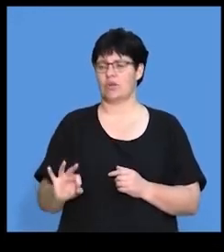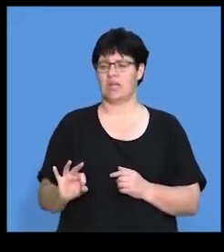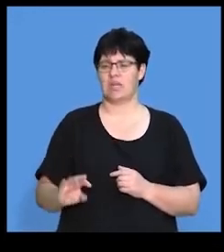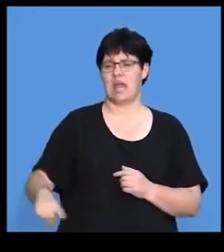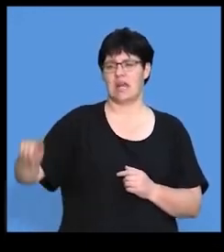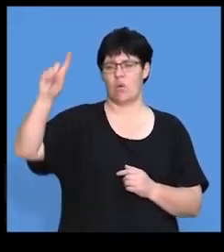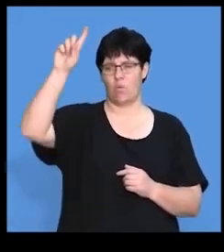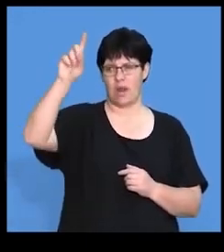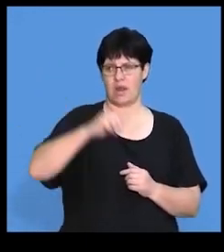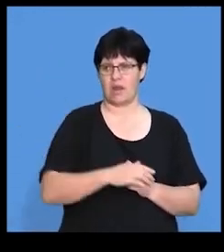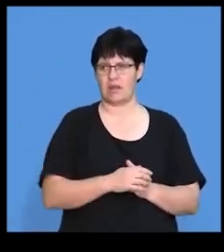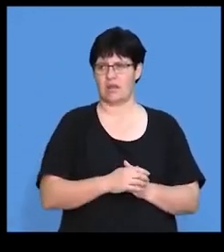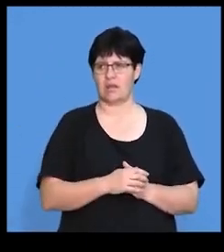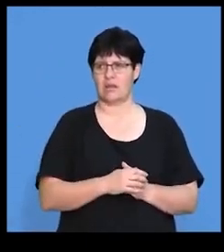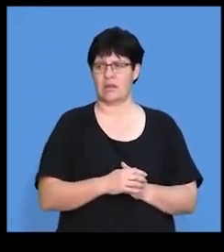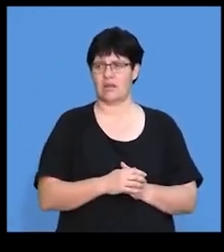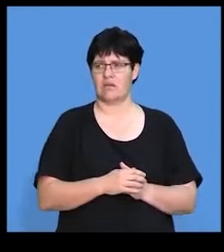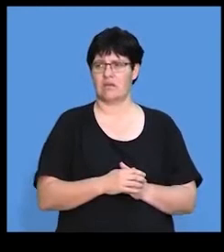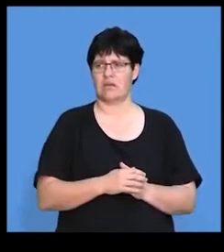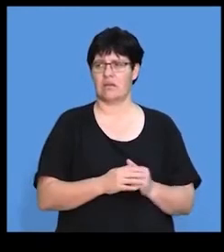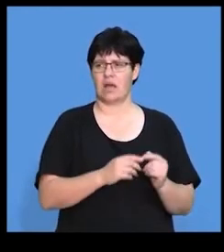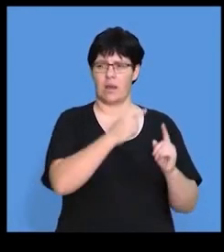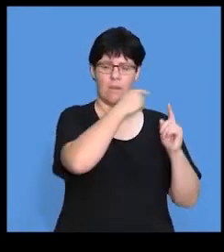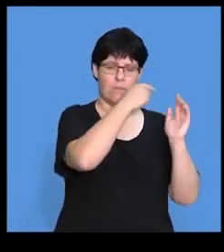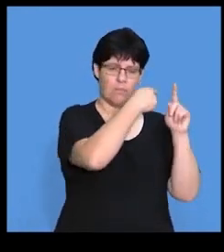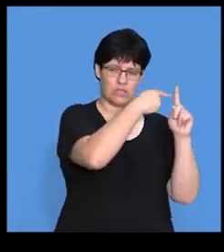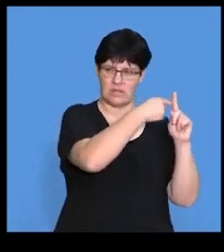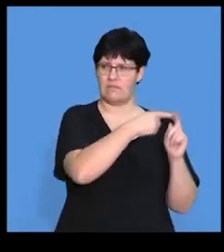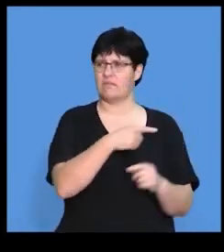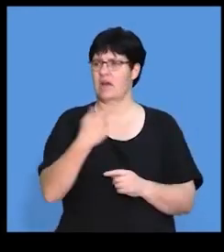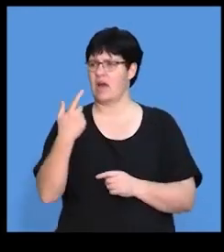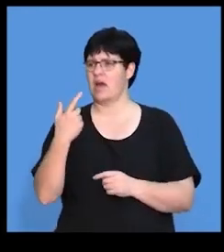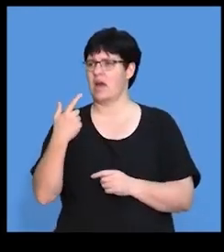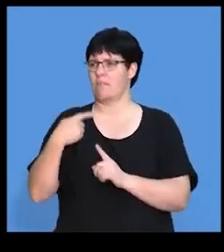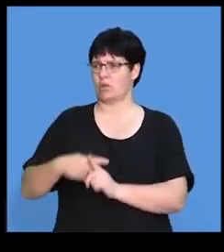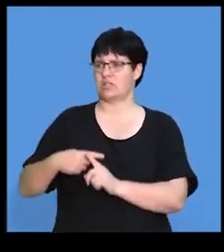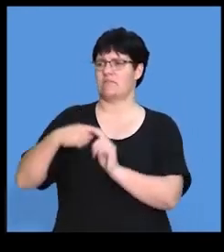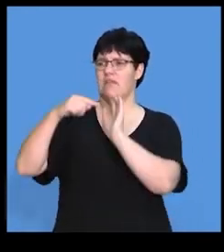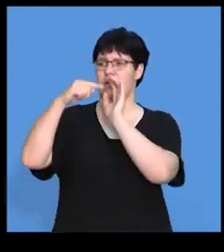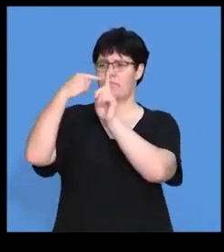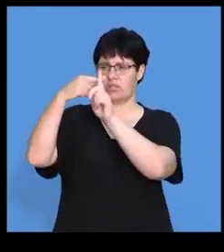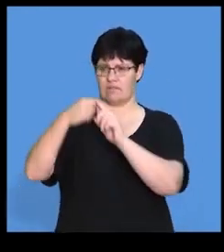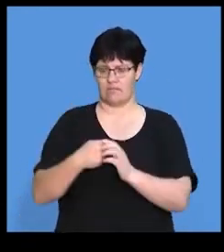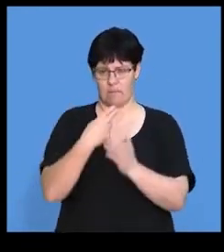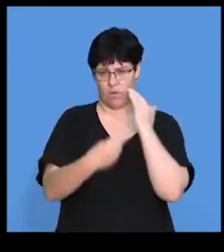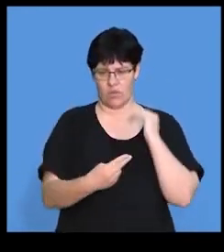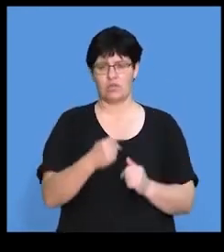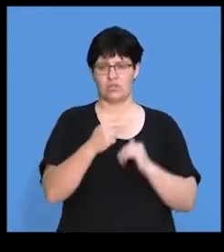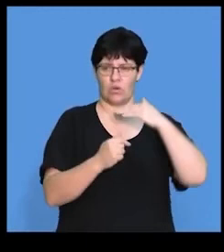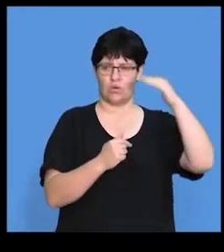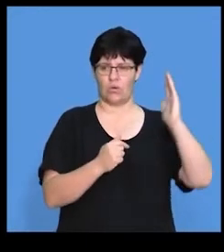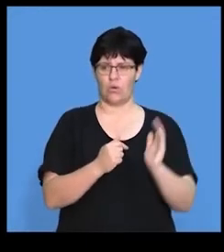I've got a 3 and a 1 over there, and they're both positive. So I can see that my factors are